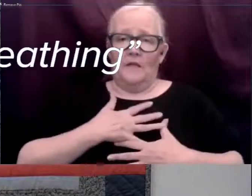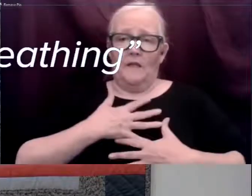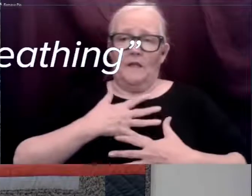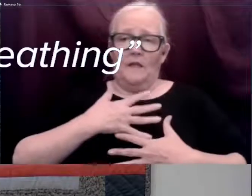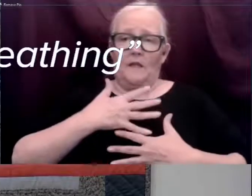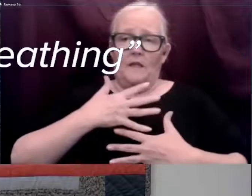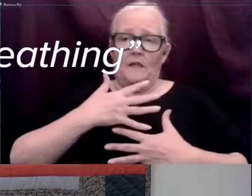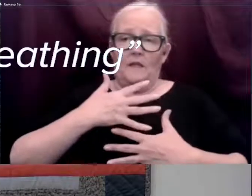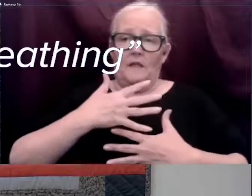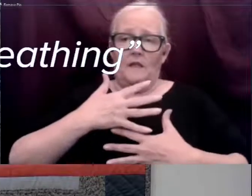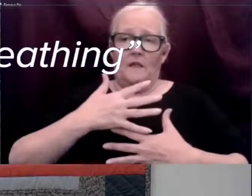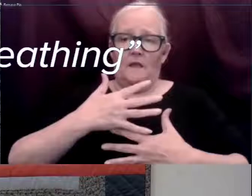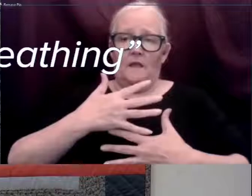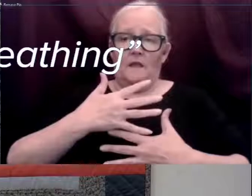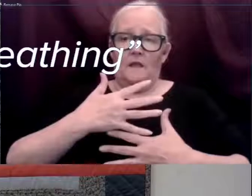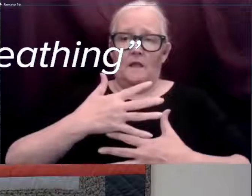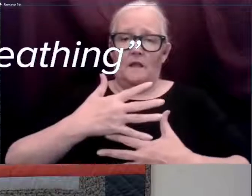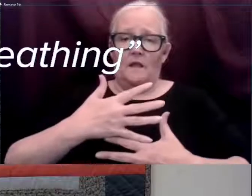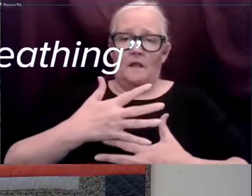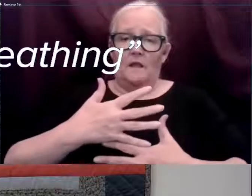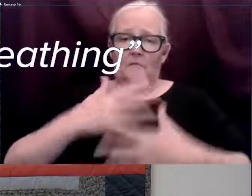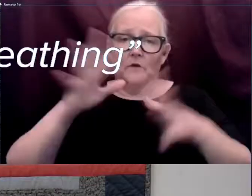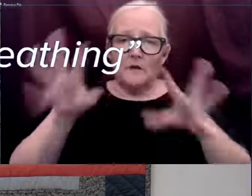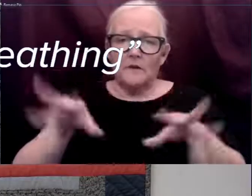in, I'll breathe in